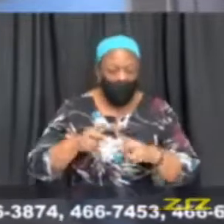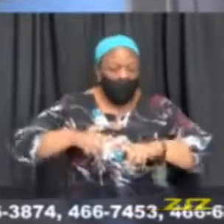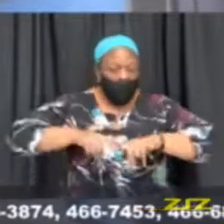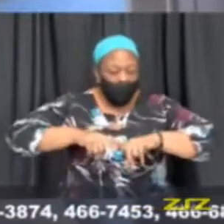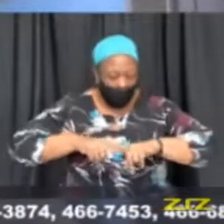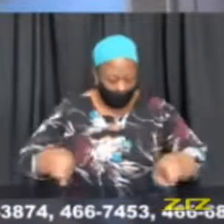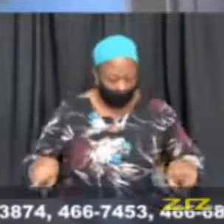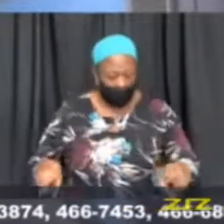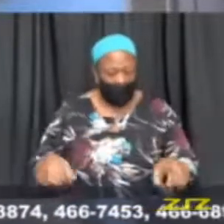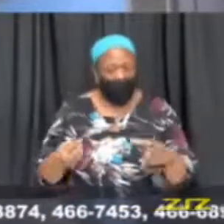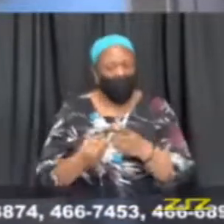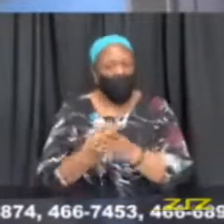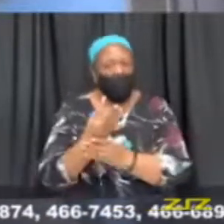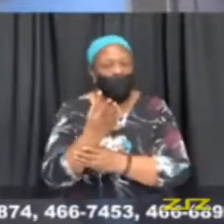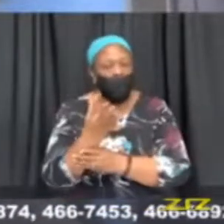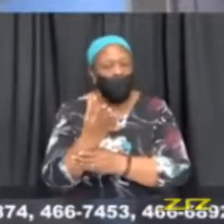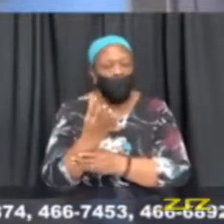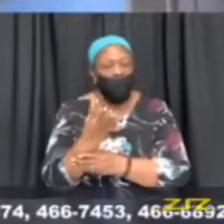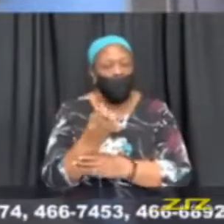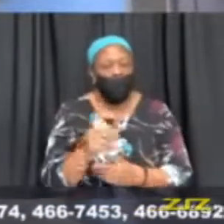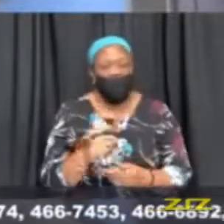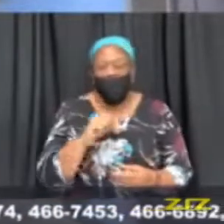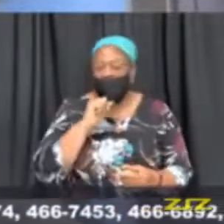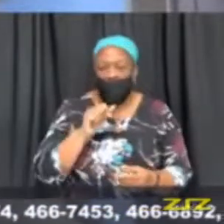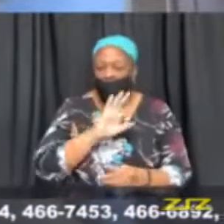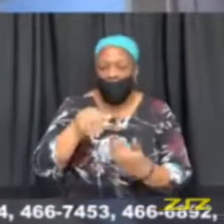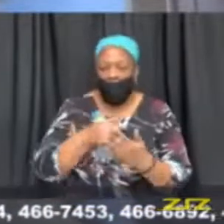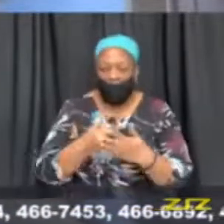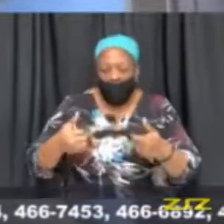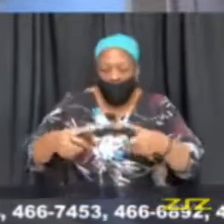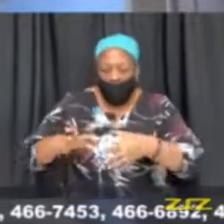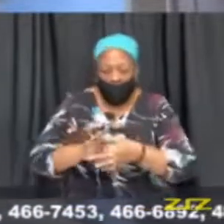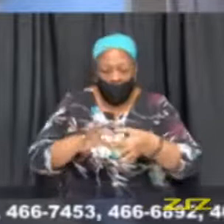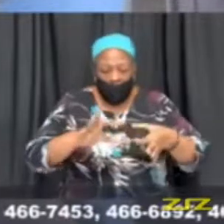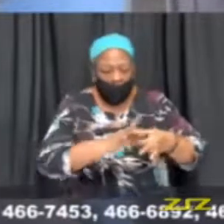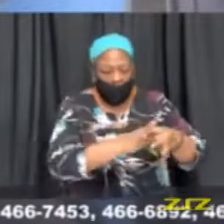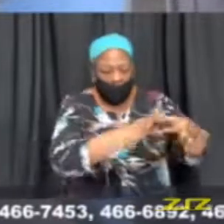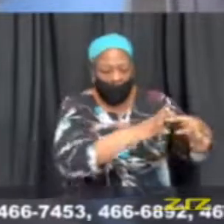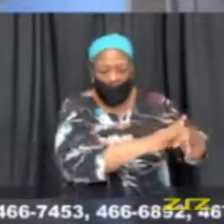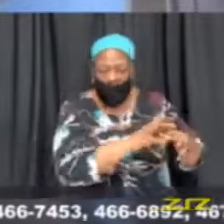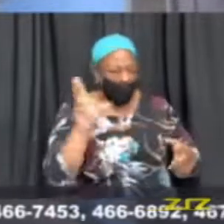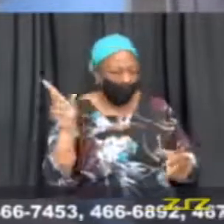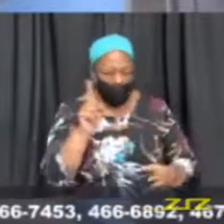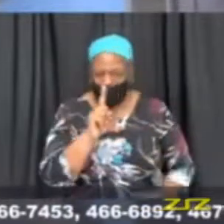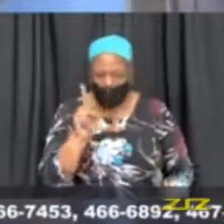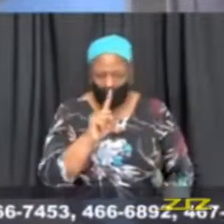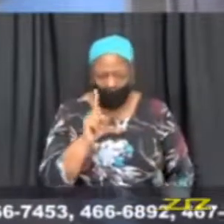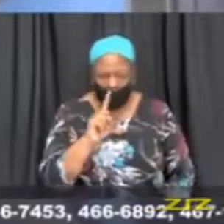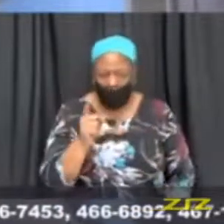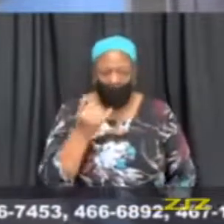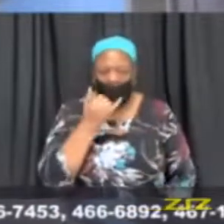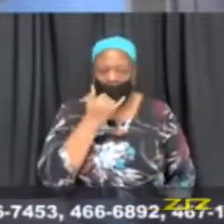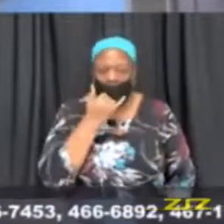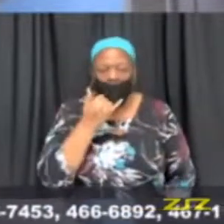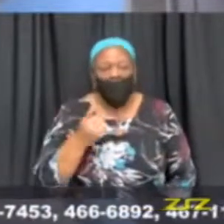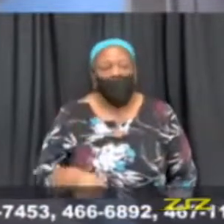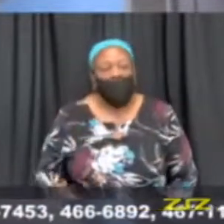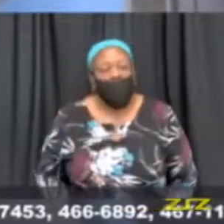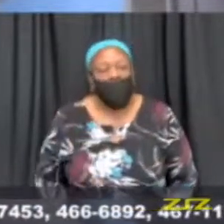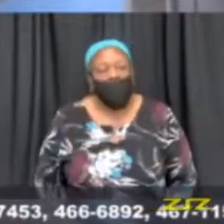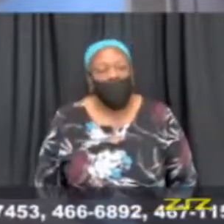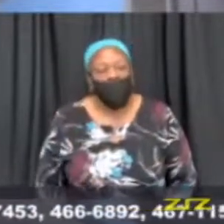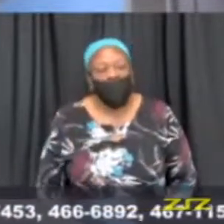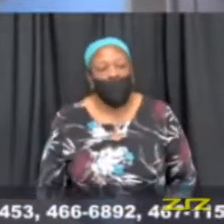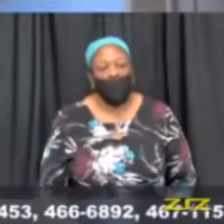subduction zone, as I mentioned before, and this is what allows the formation of volcanic islands. But in terms